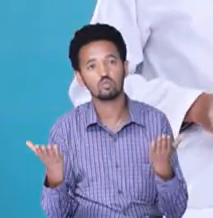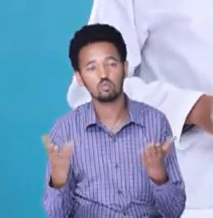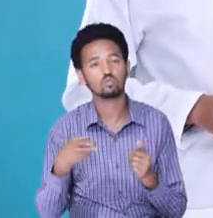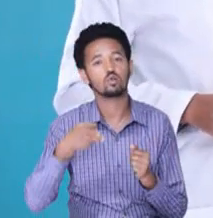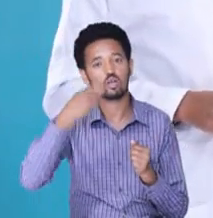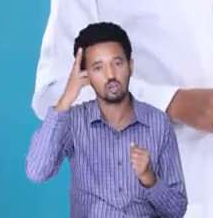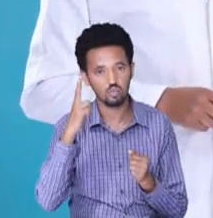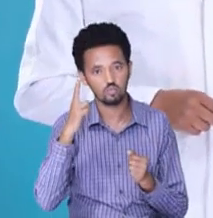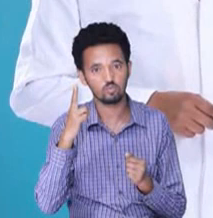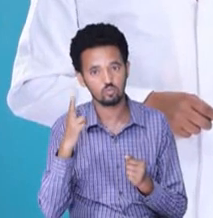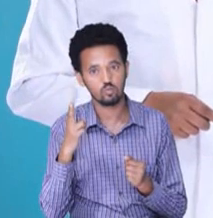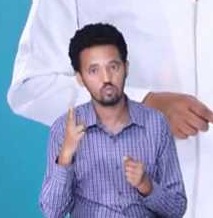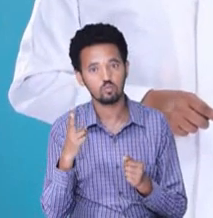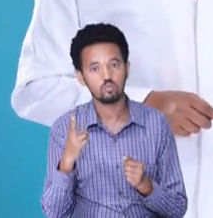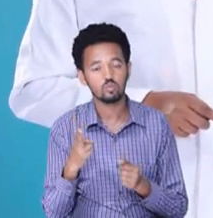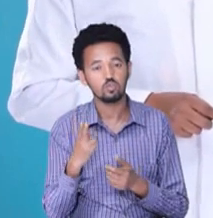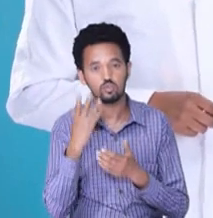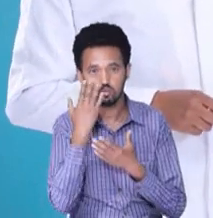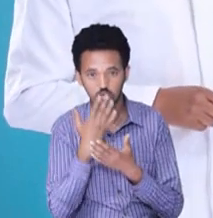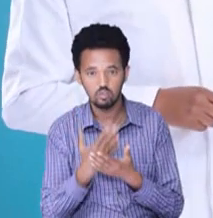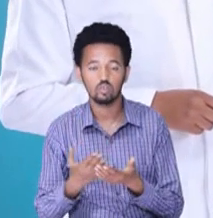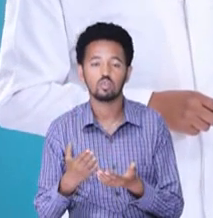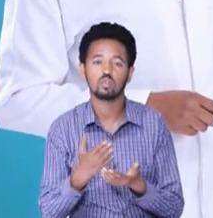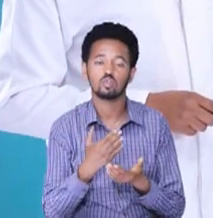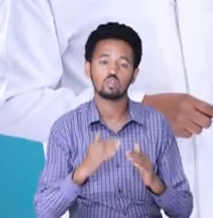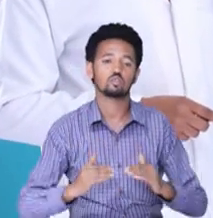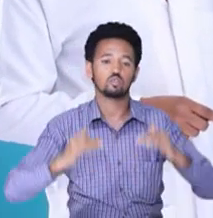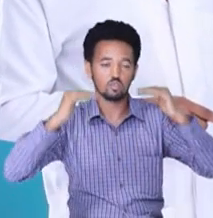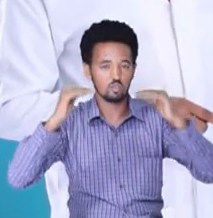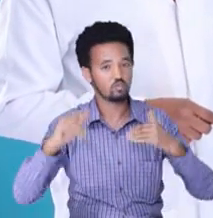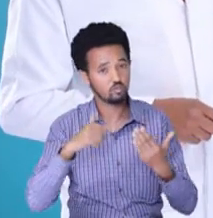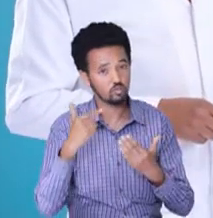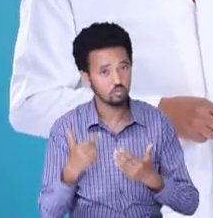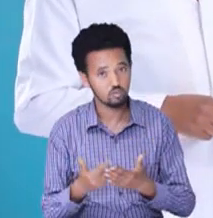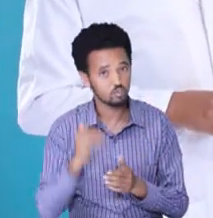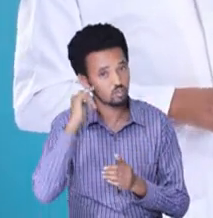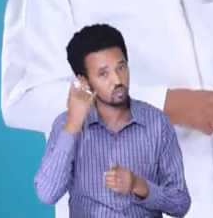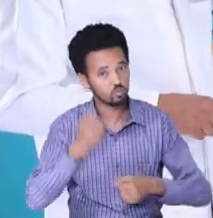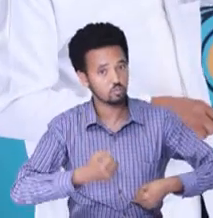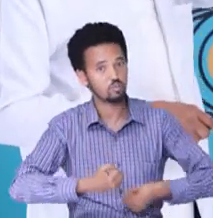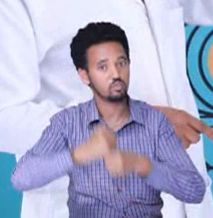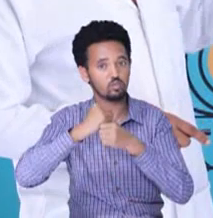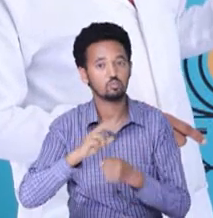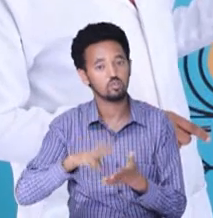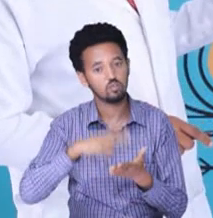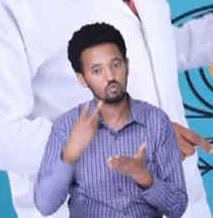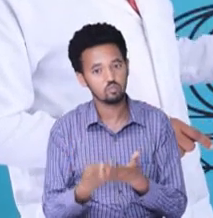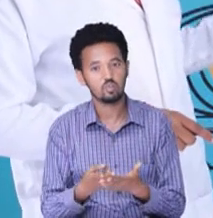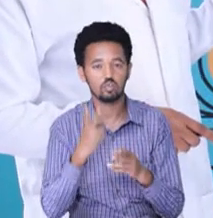highest of French Revolution and the bloodiest stage. Jacobins lost supporter and failed to